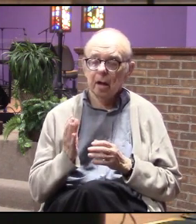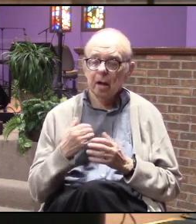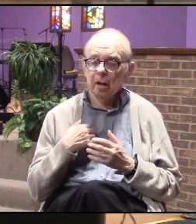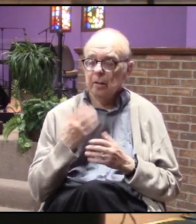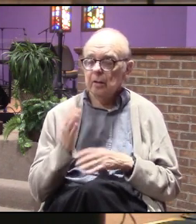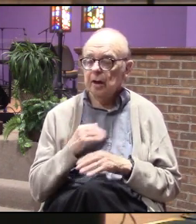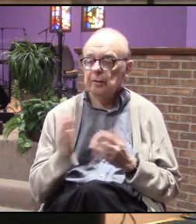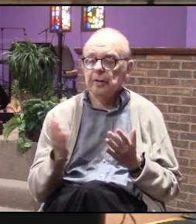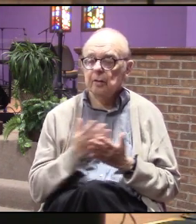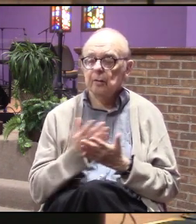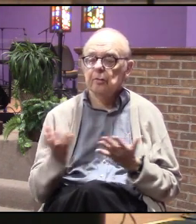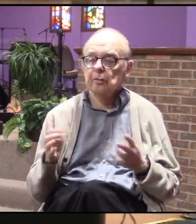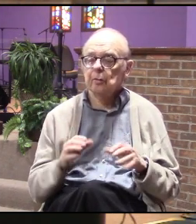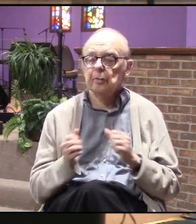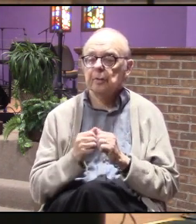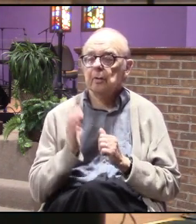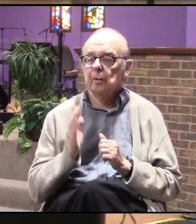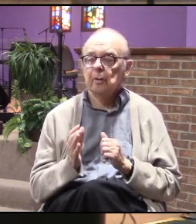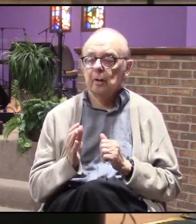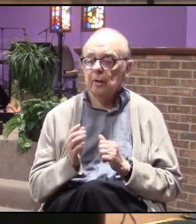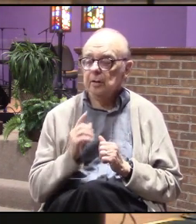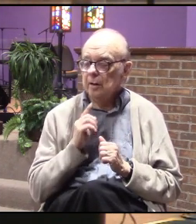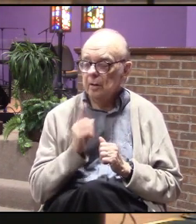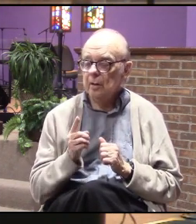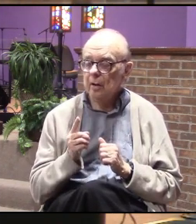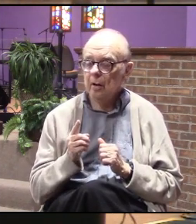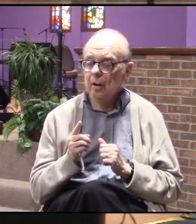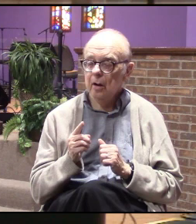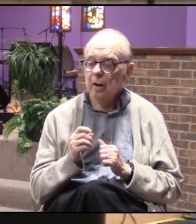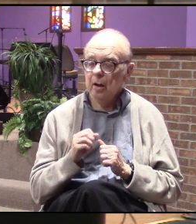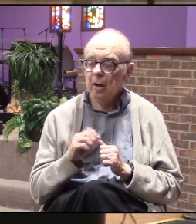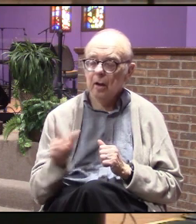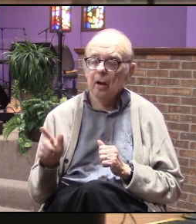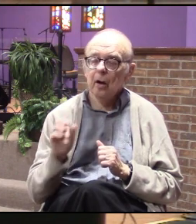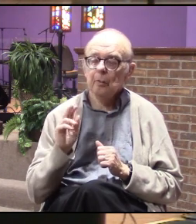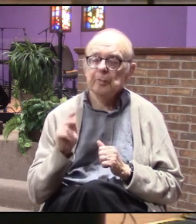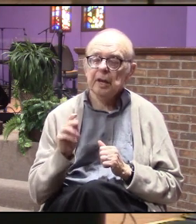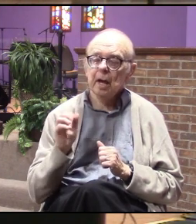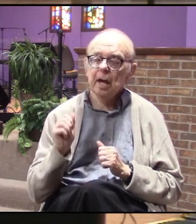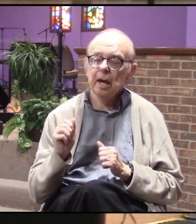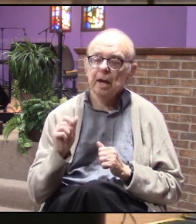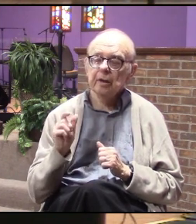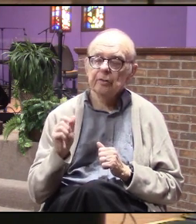have anything to do with him. And as a matter of fact, they were all pagans.